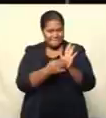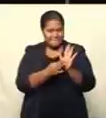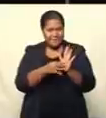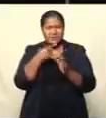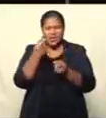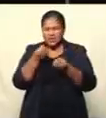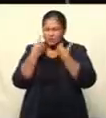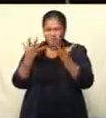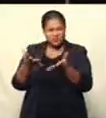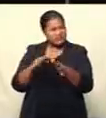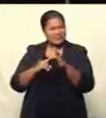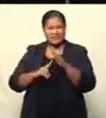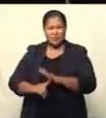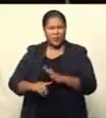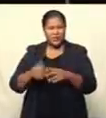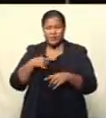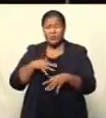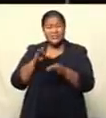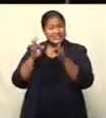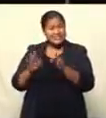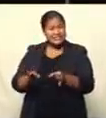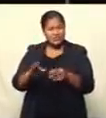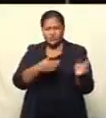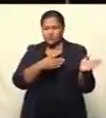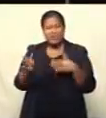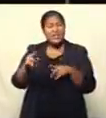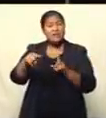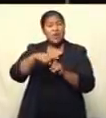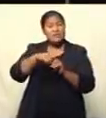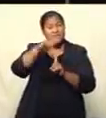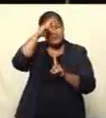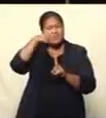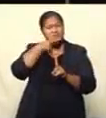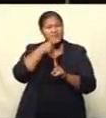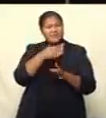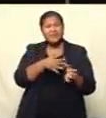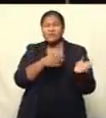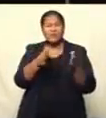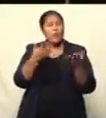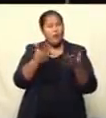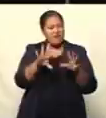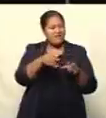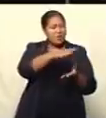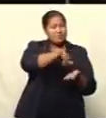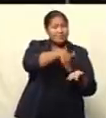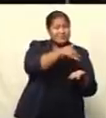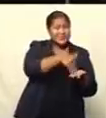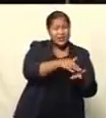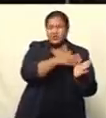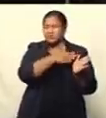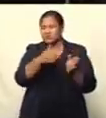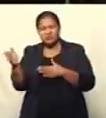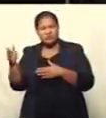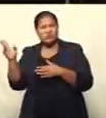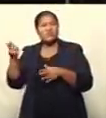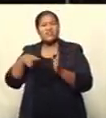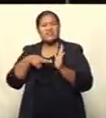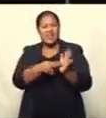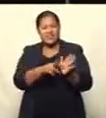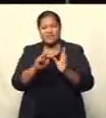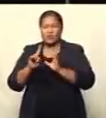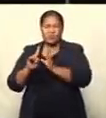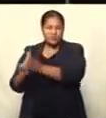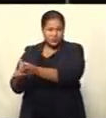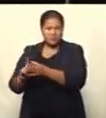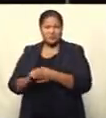expressed disappointment at the decision to bring contacts of COVID-19 cases from the Central Division to Nandi for quarantine. Dr. Raju says